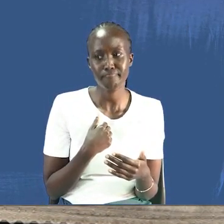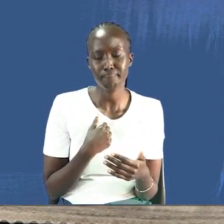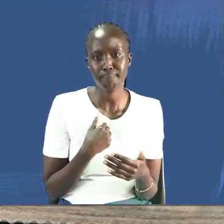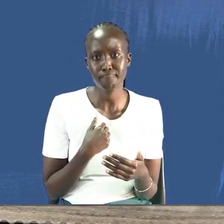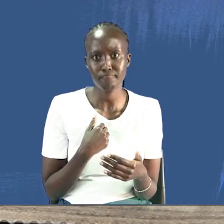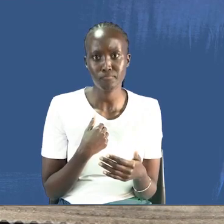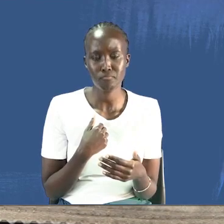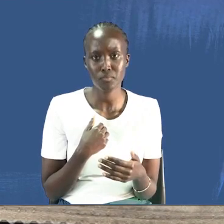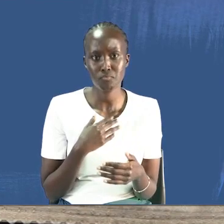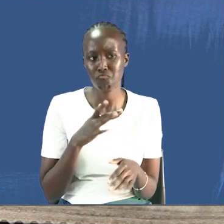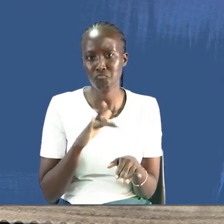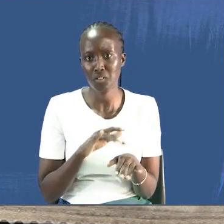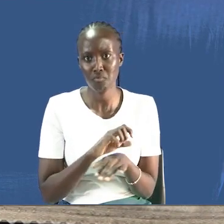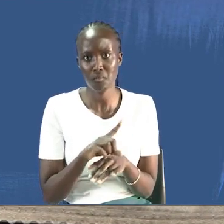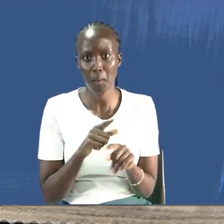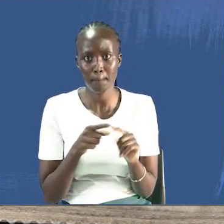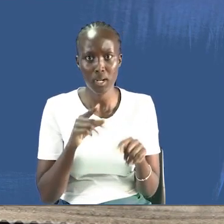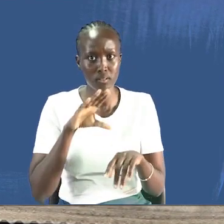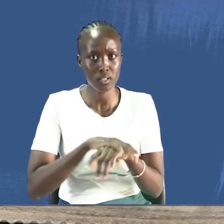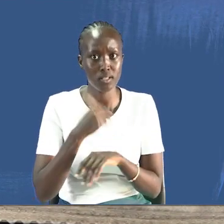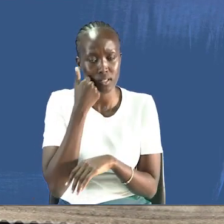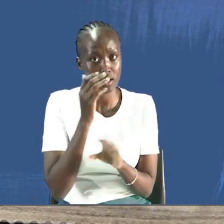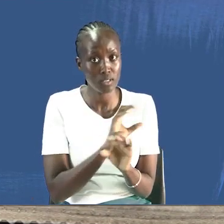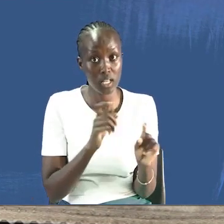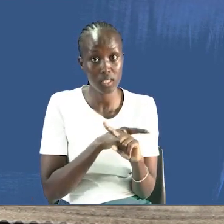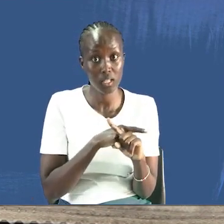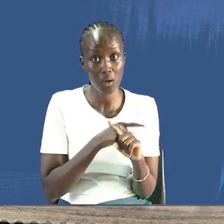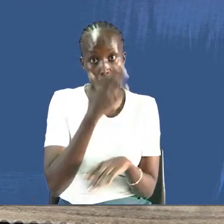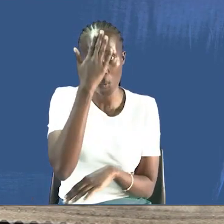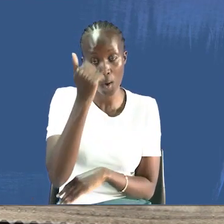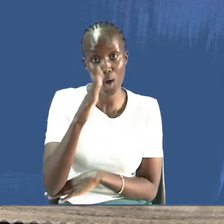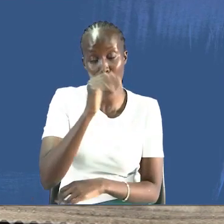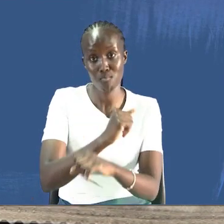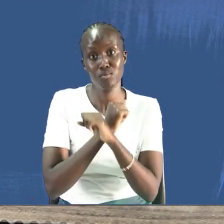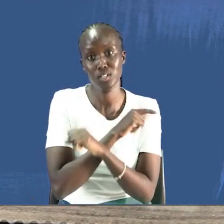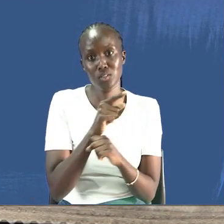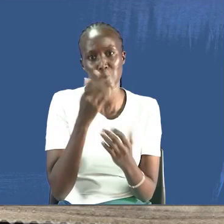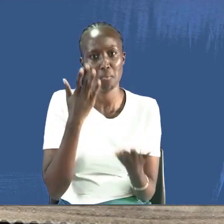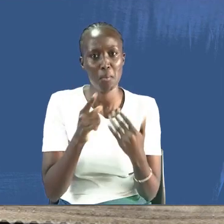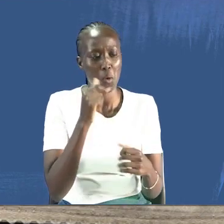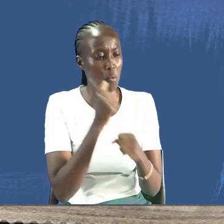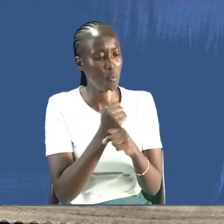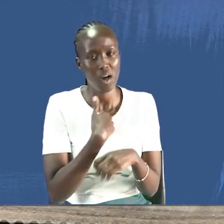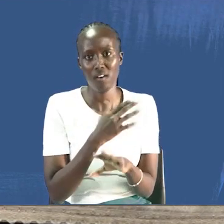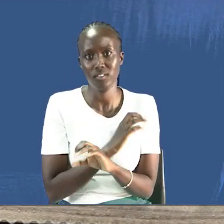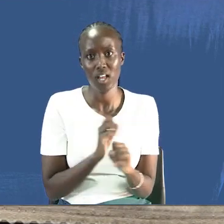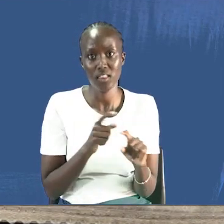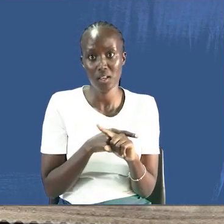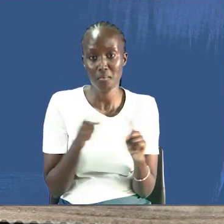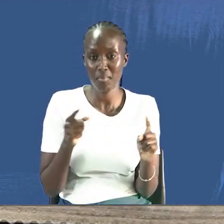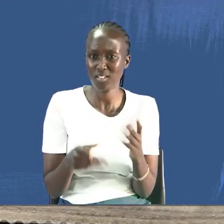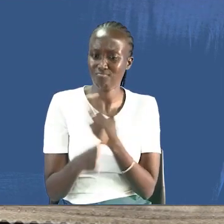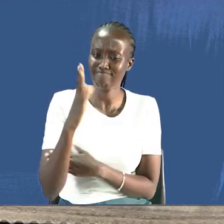virus, and yet you never got it because the Lord protected you. That you have no job, and yet you have never